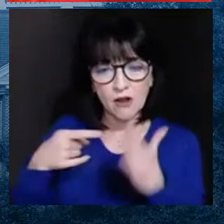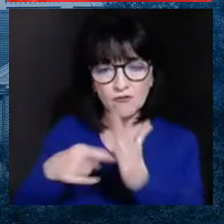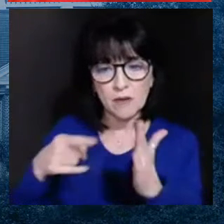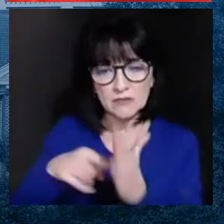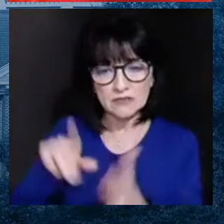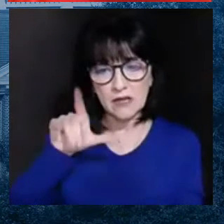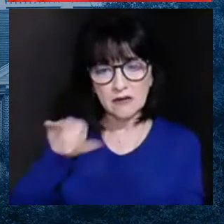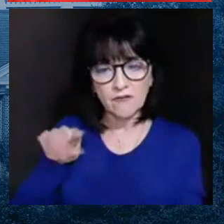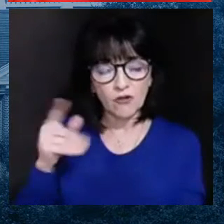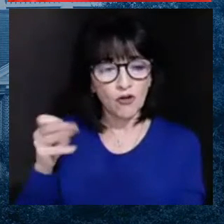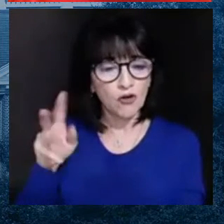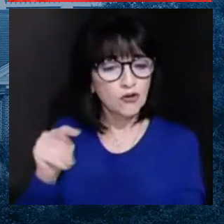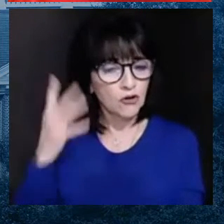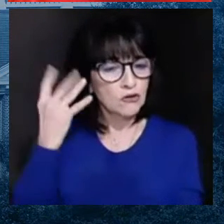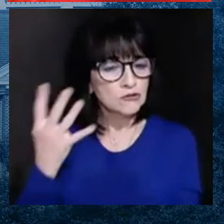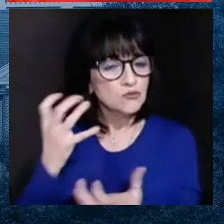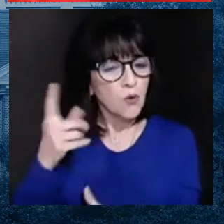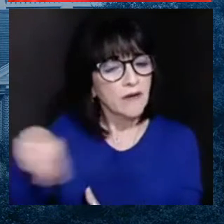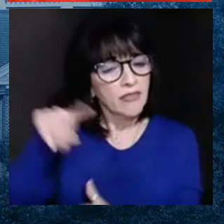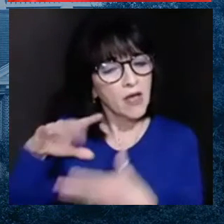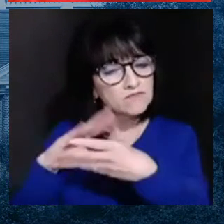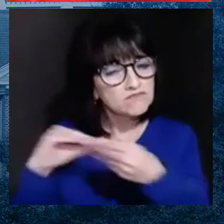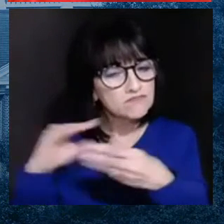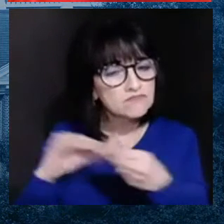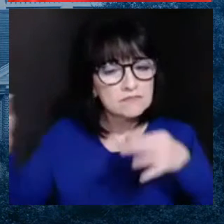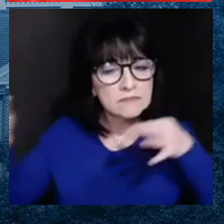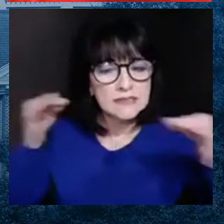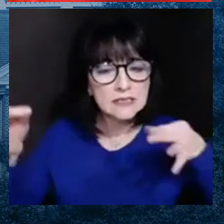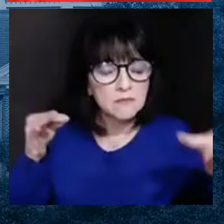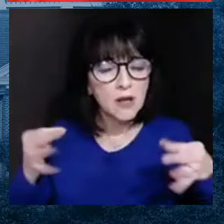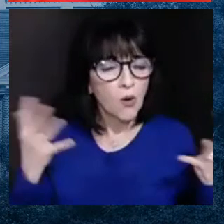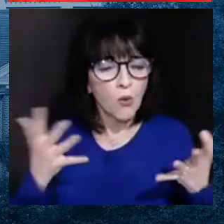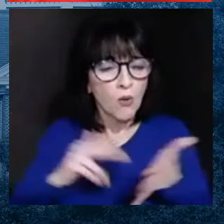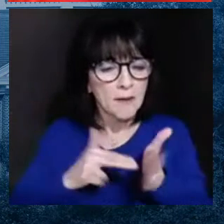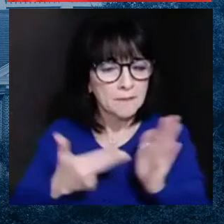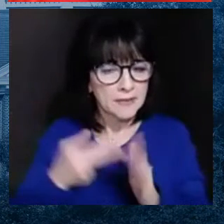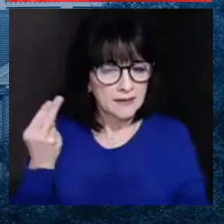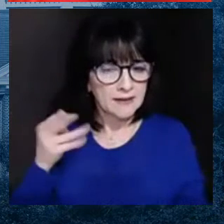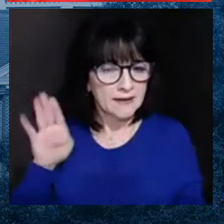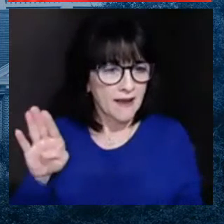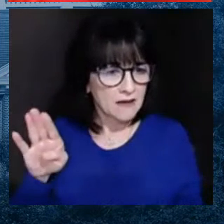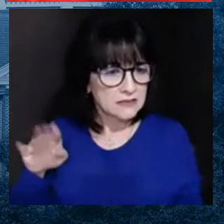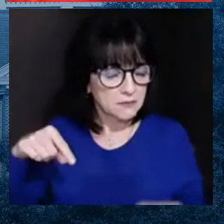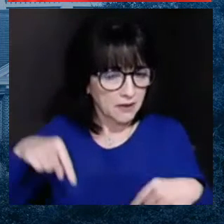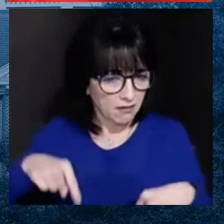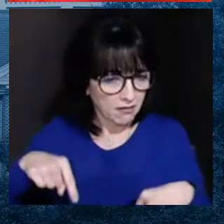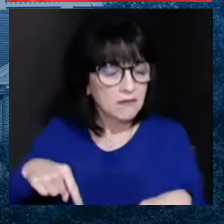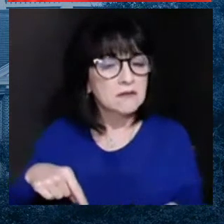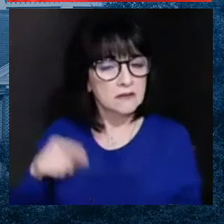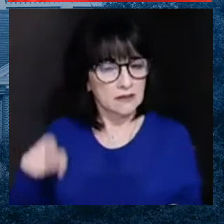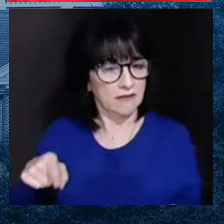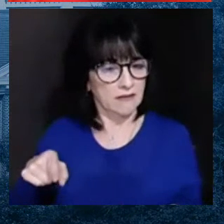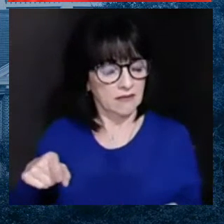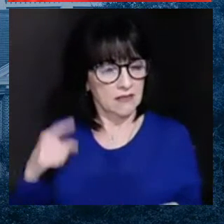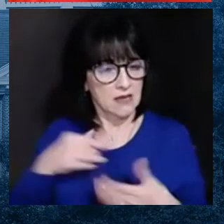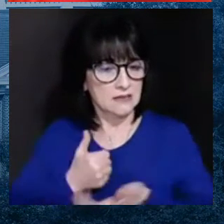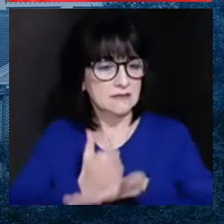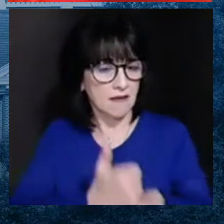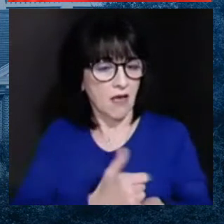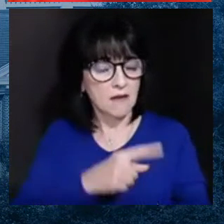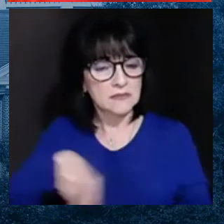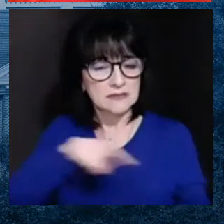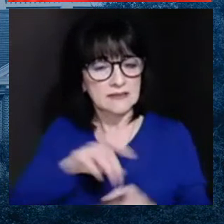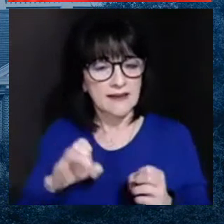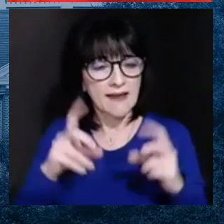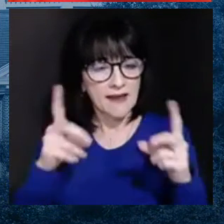important piece of legislation, a piece of legislation that recognizes educational professionals that are increasingly important